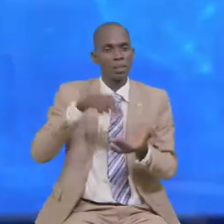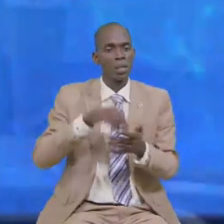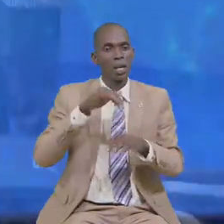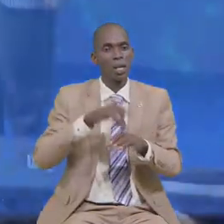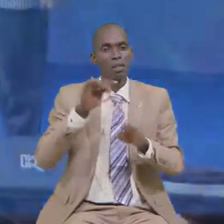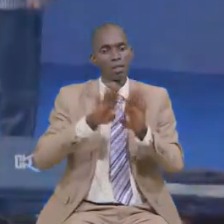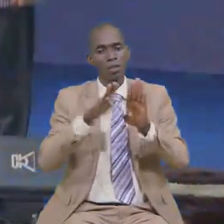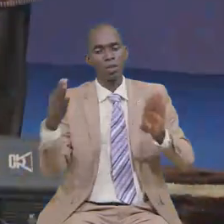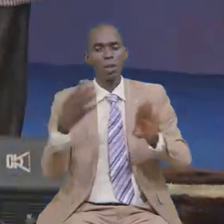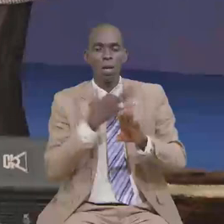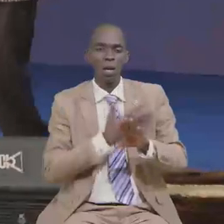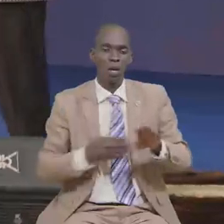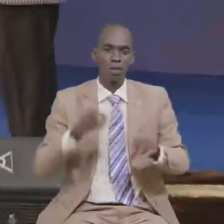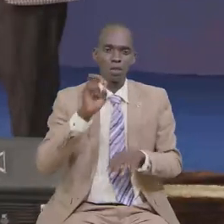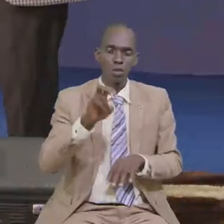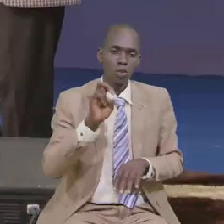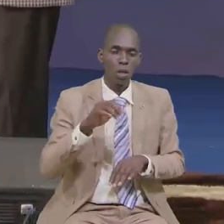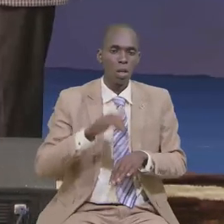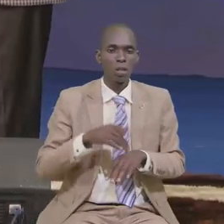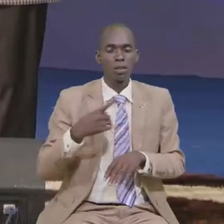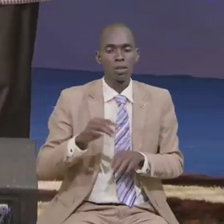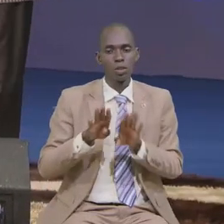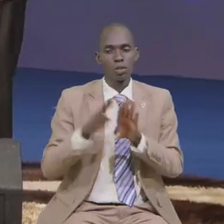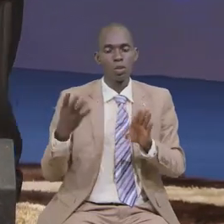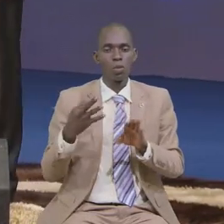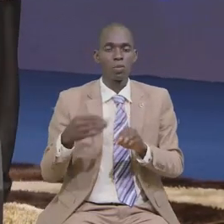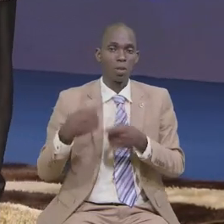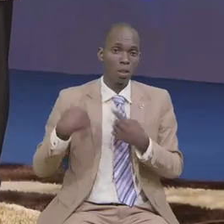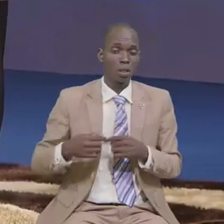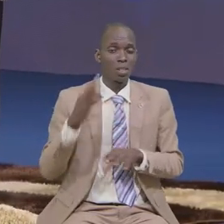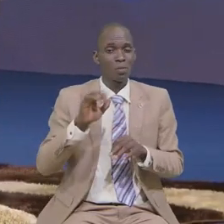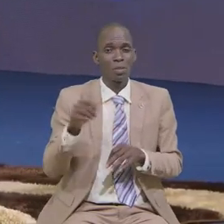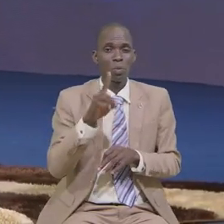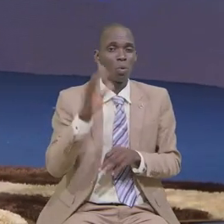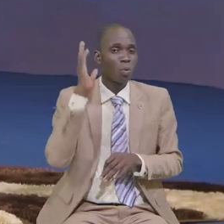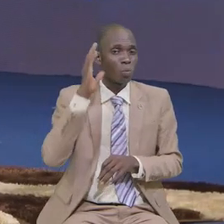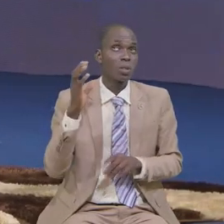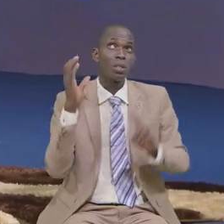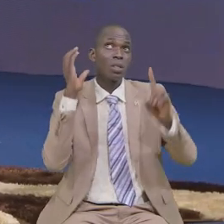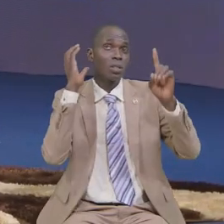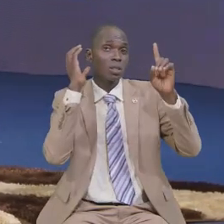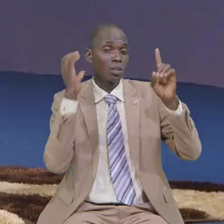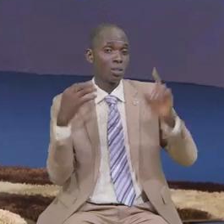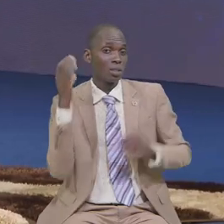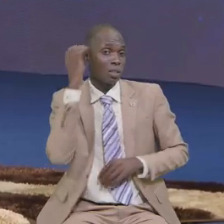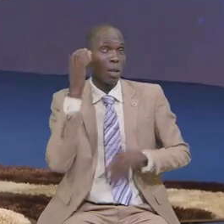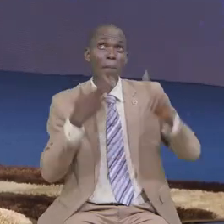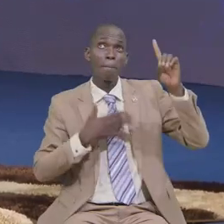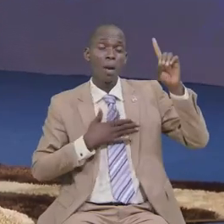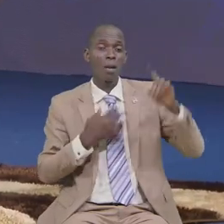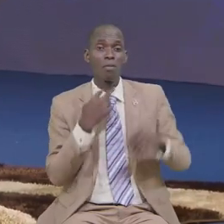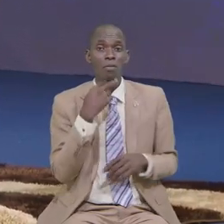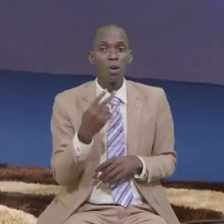door. If anyone will hear my voice and open the door, I